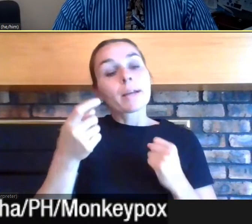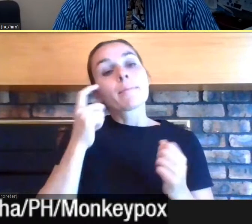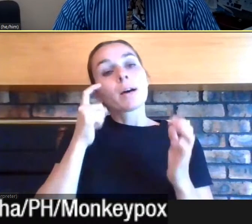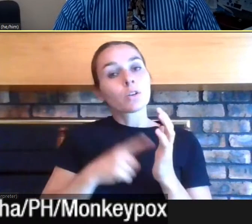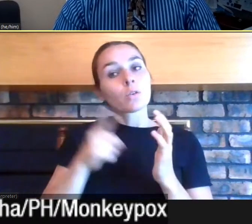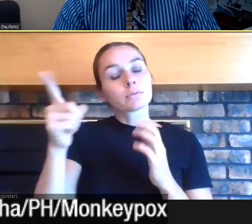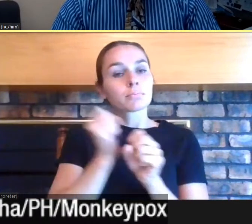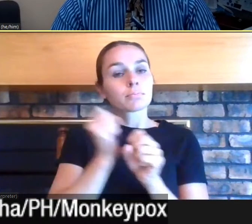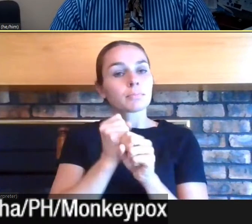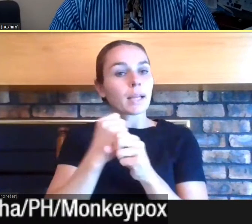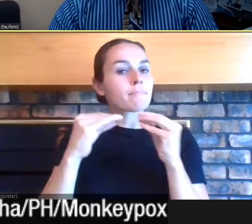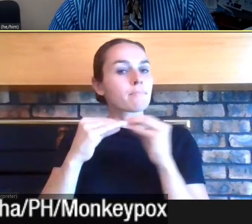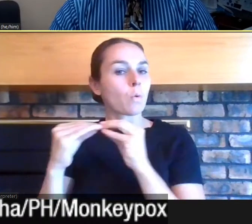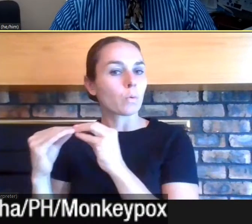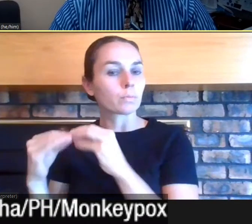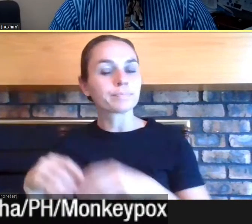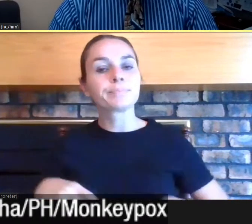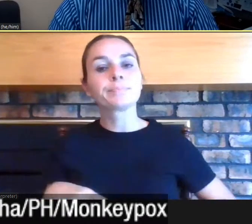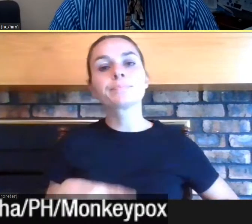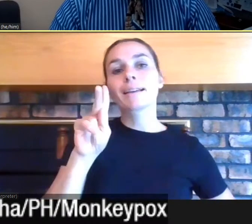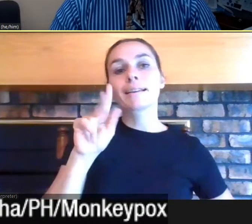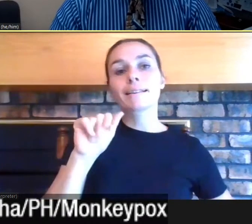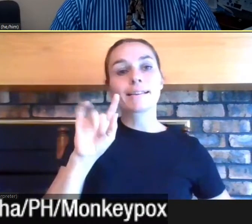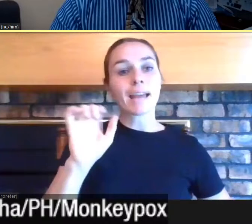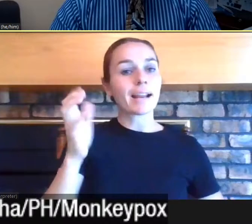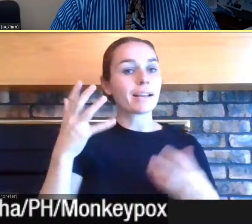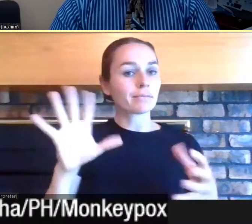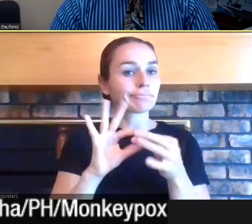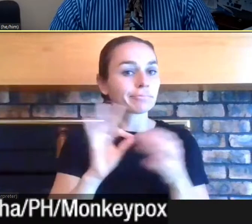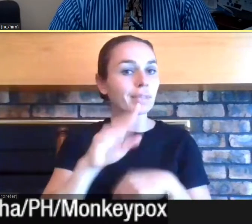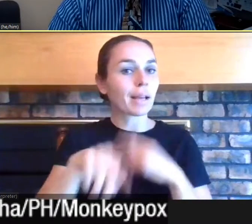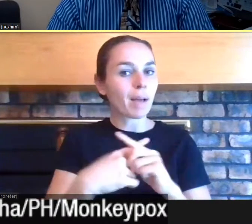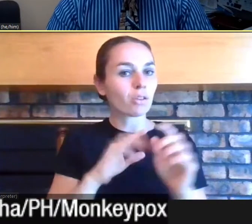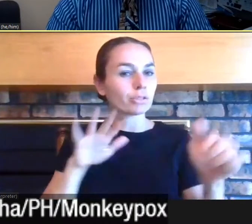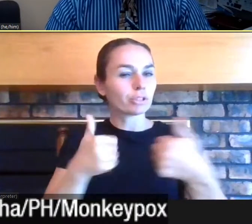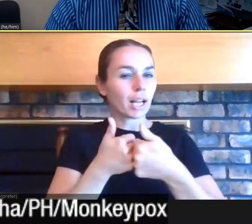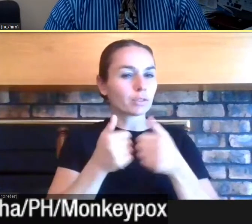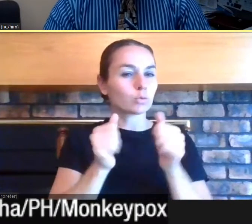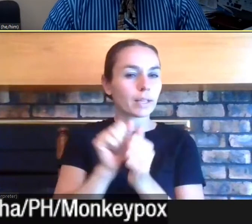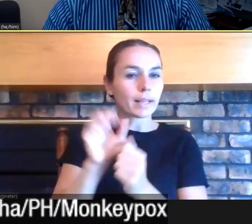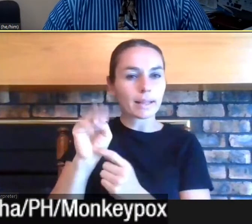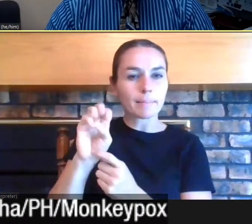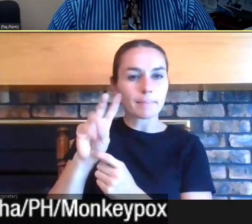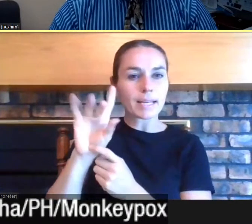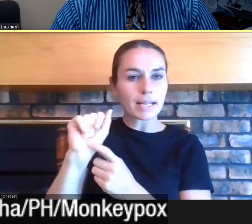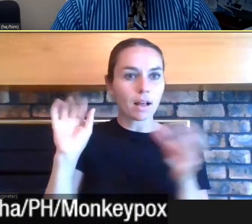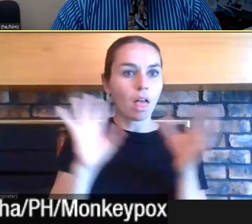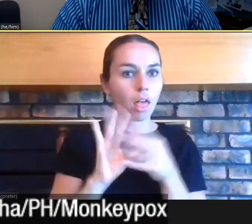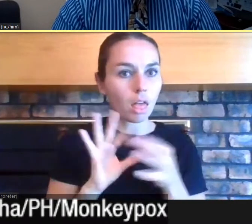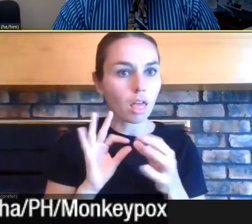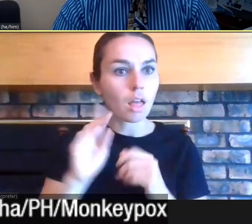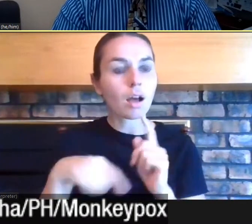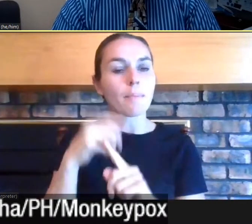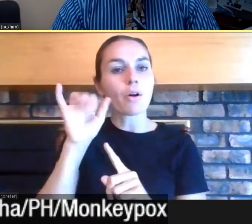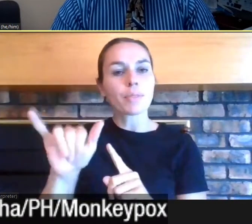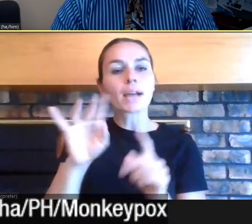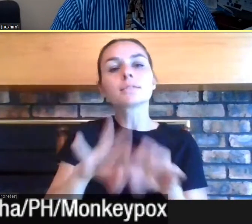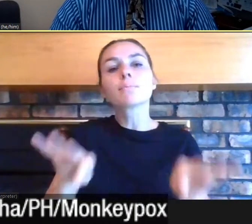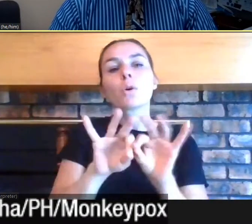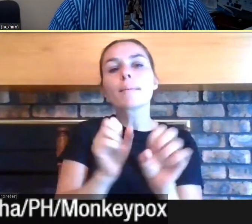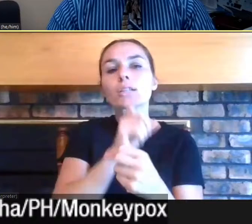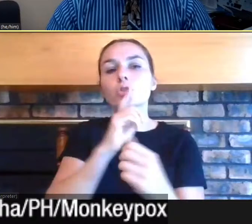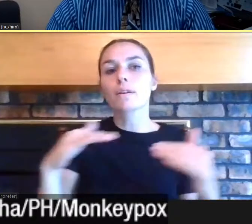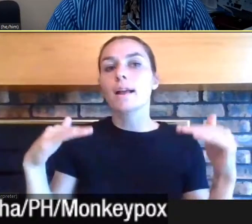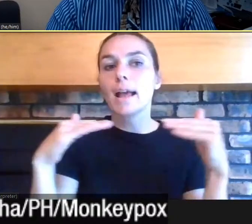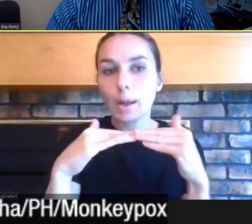with the media messaging and making sure that we have, an equitable conversation with our community in this space. And I appreciate Katie